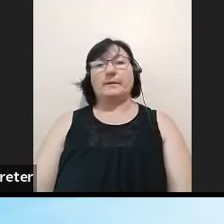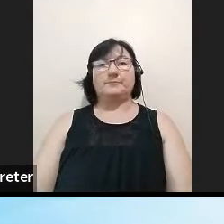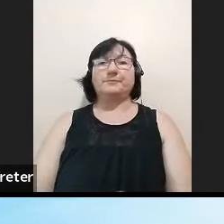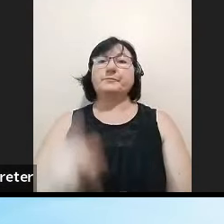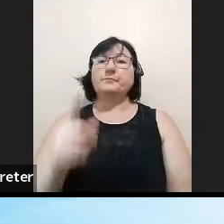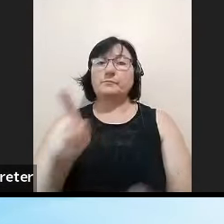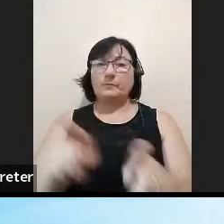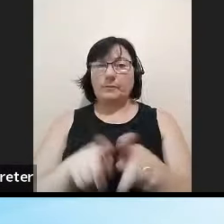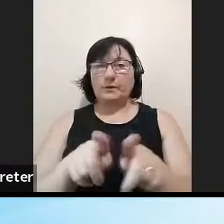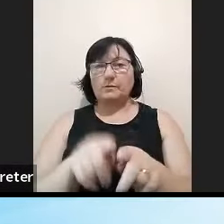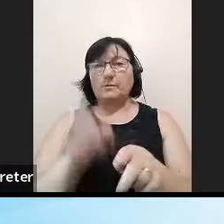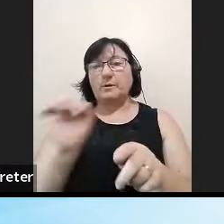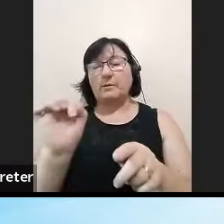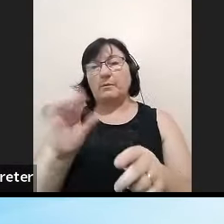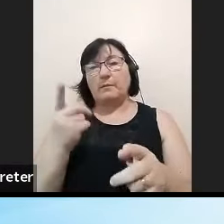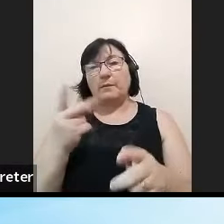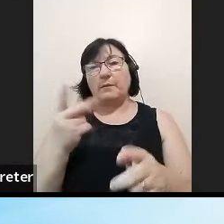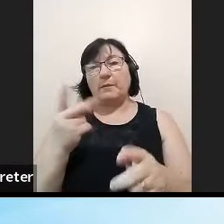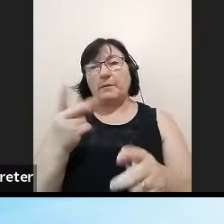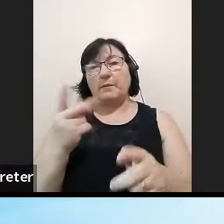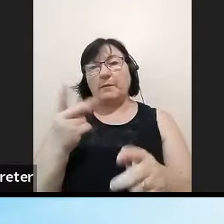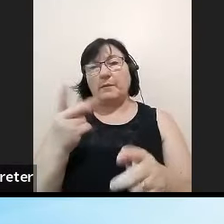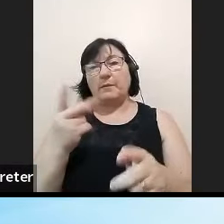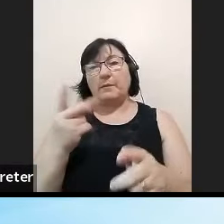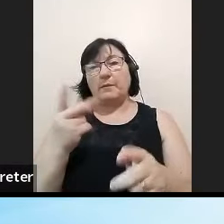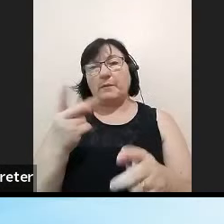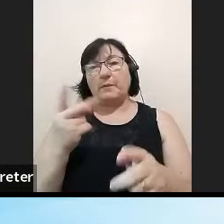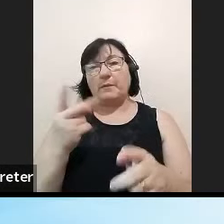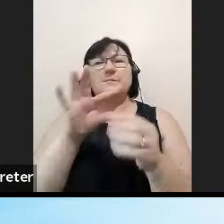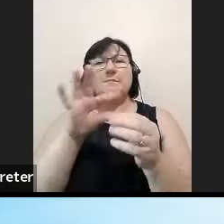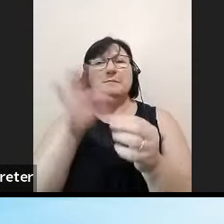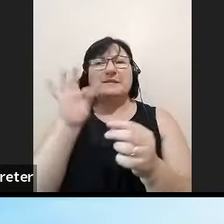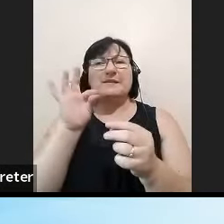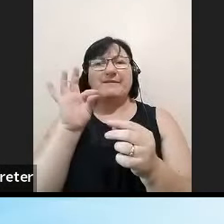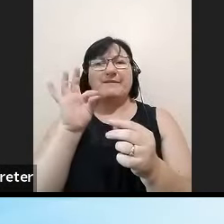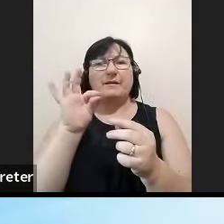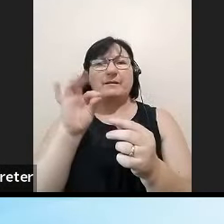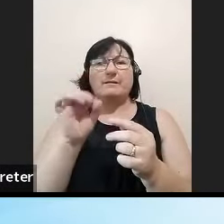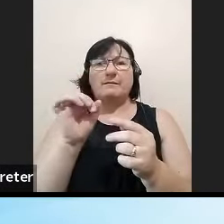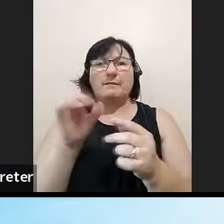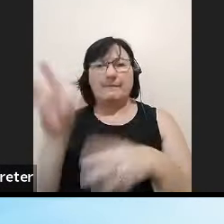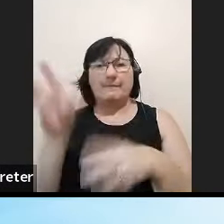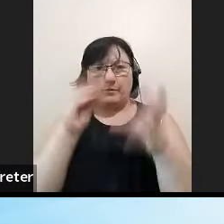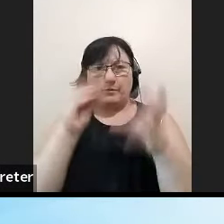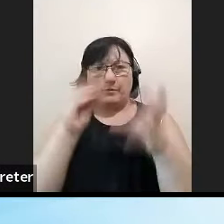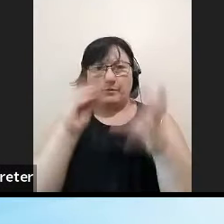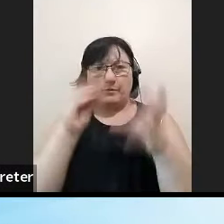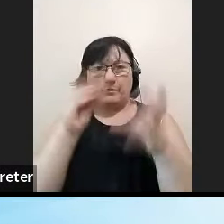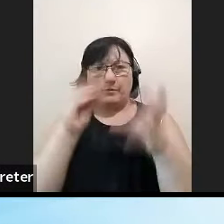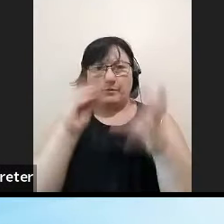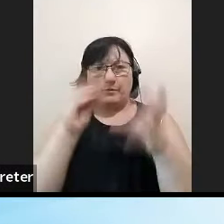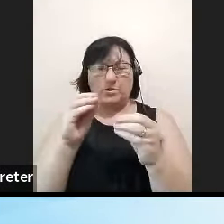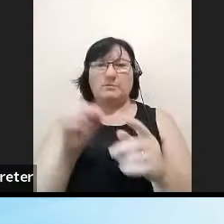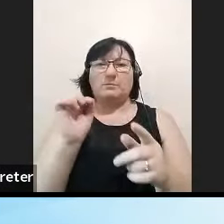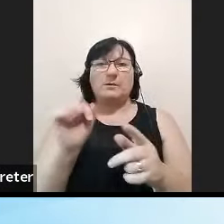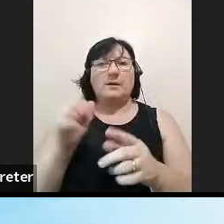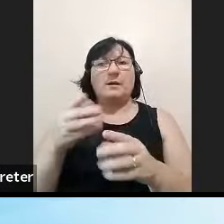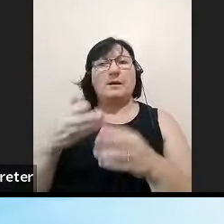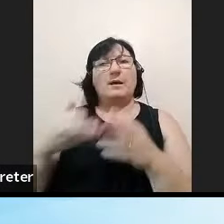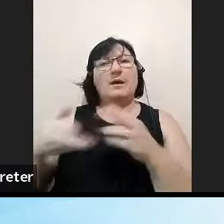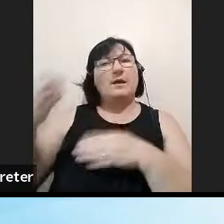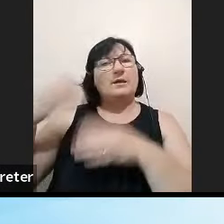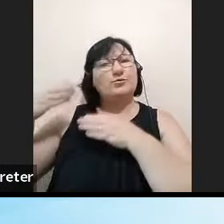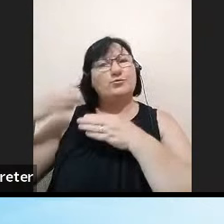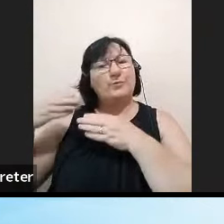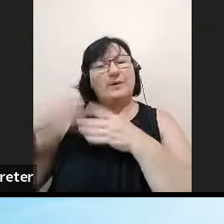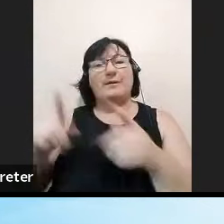those forms in terms of the compliance history, as well as the processes that companies follow when they do importing and